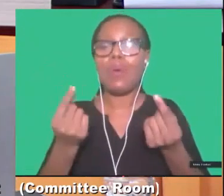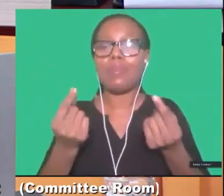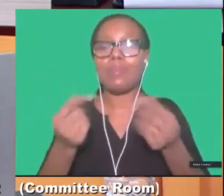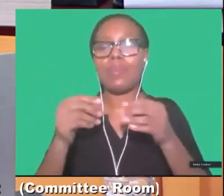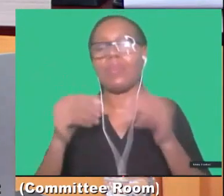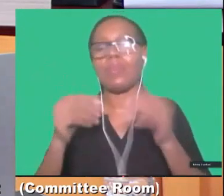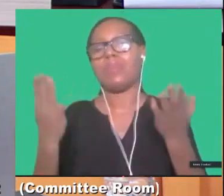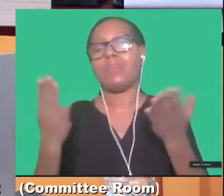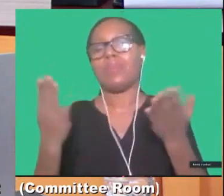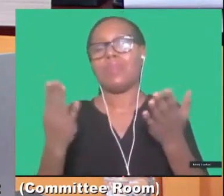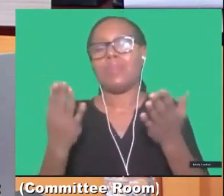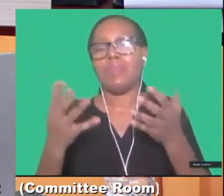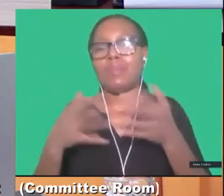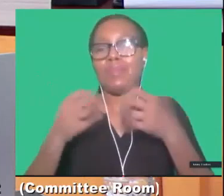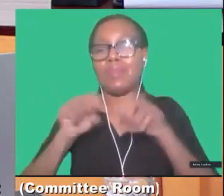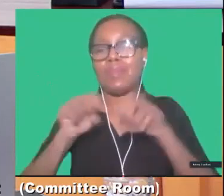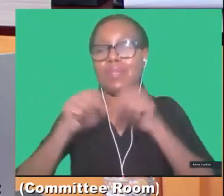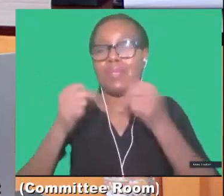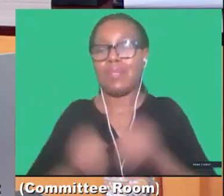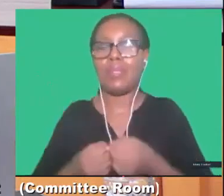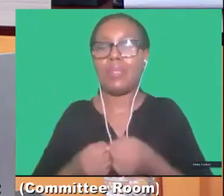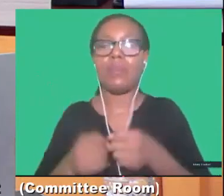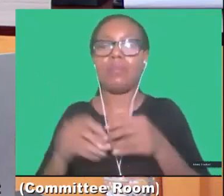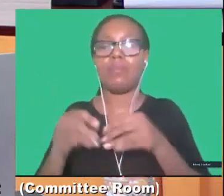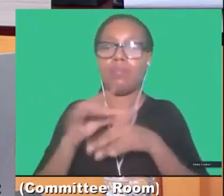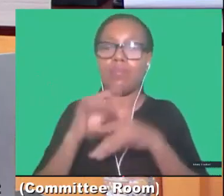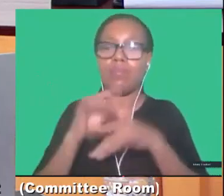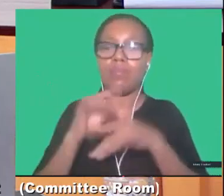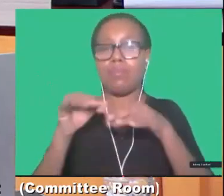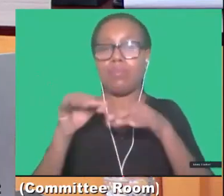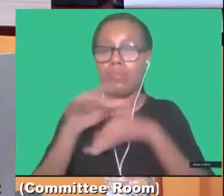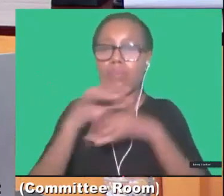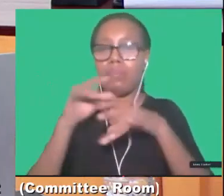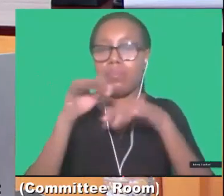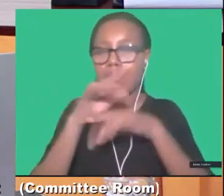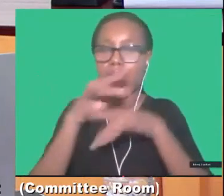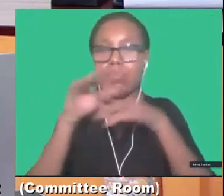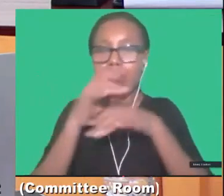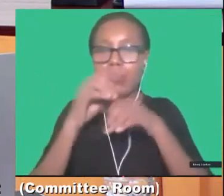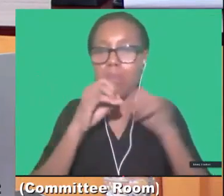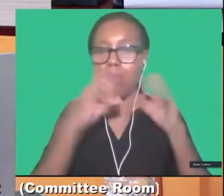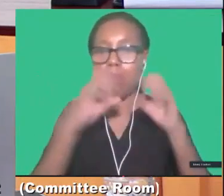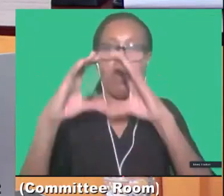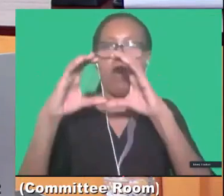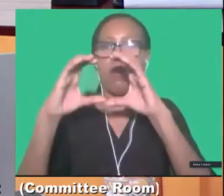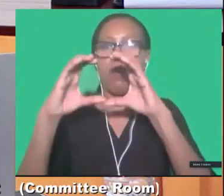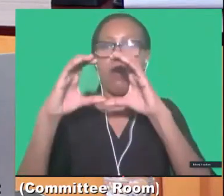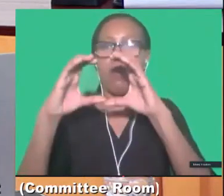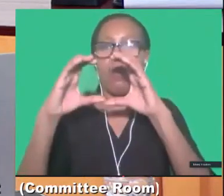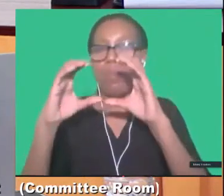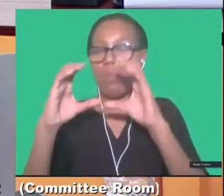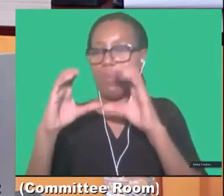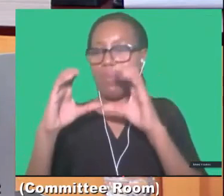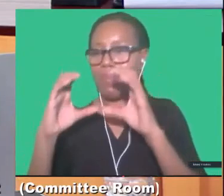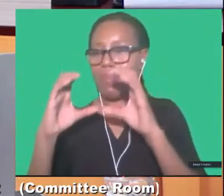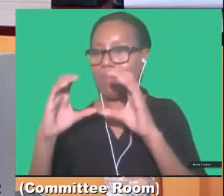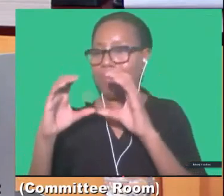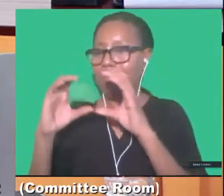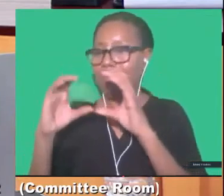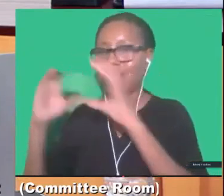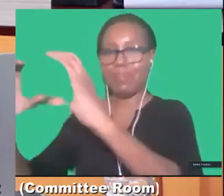the person electronically, all within 2 to 6 business hours. And this goes not only for